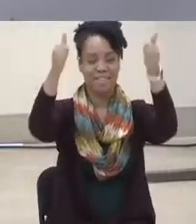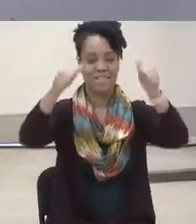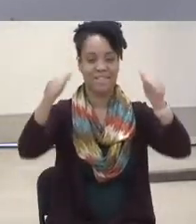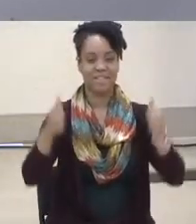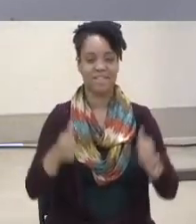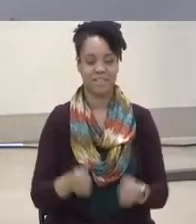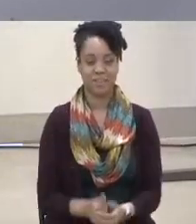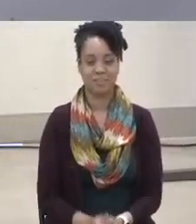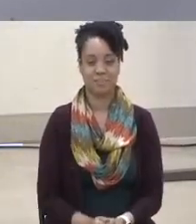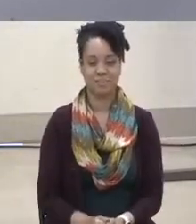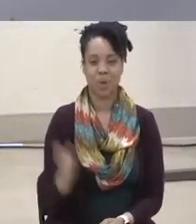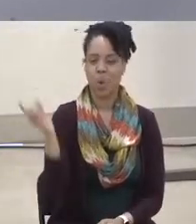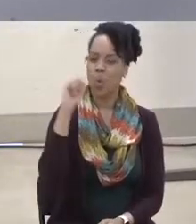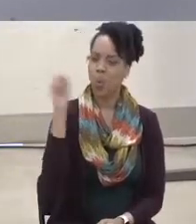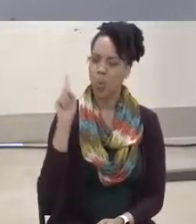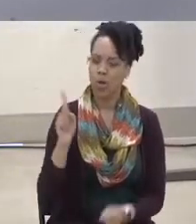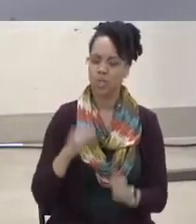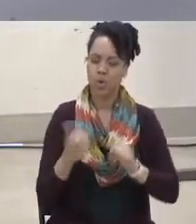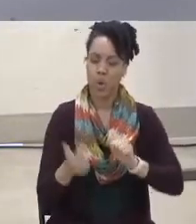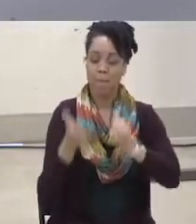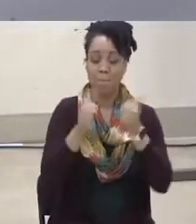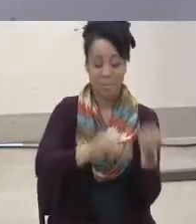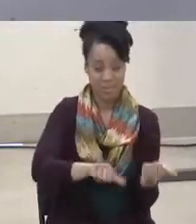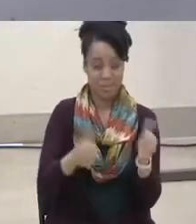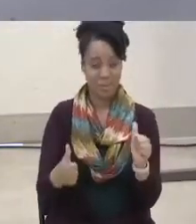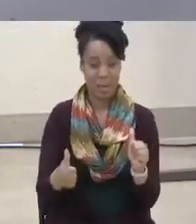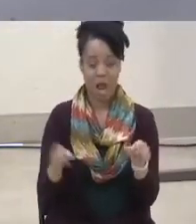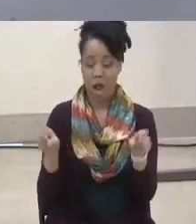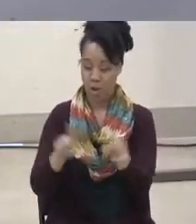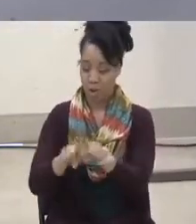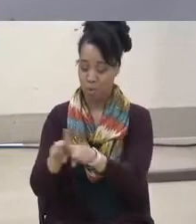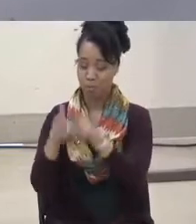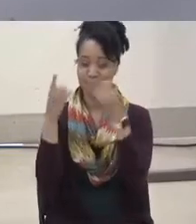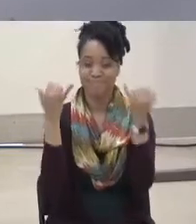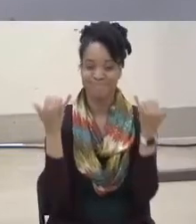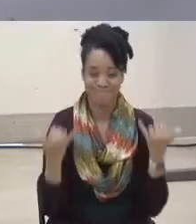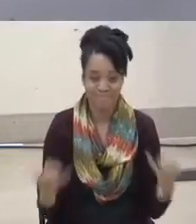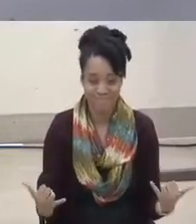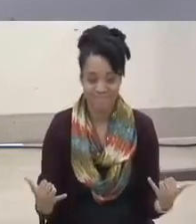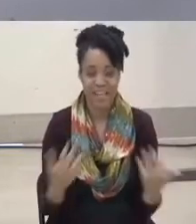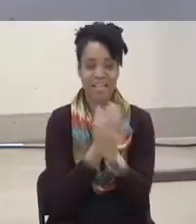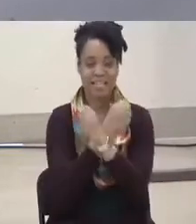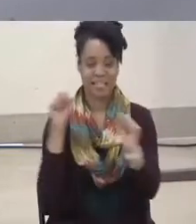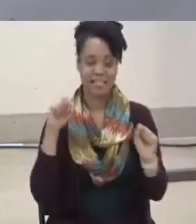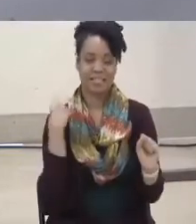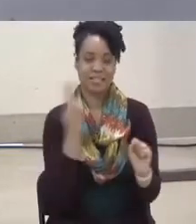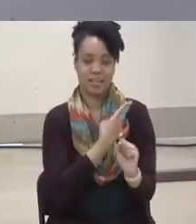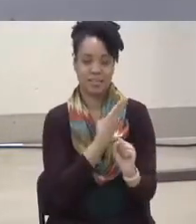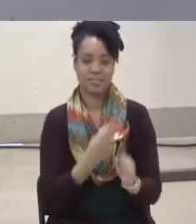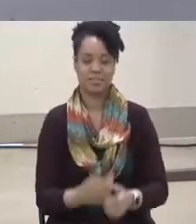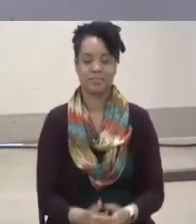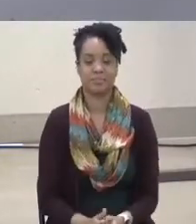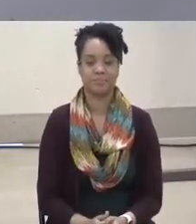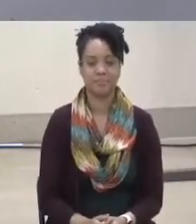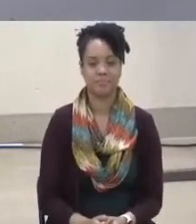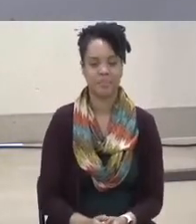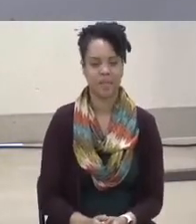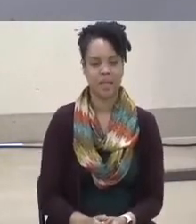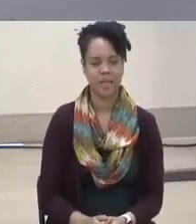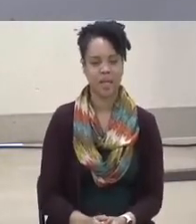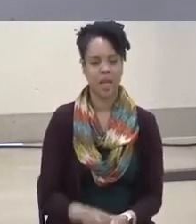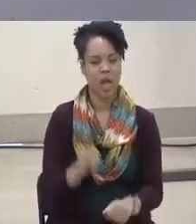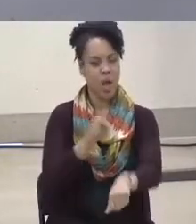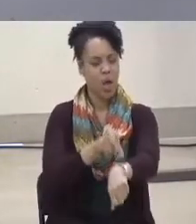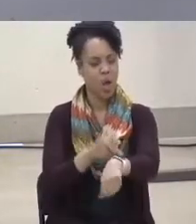una figura. whereunto baptism does also now save us. Ahora lo que es el bautismo que nos salva. Paul wrote in